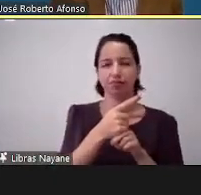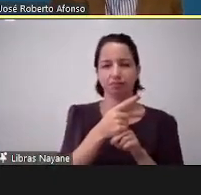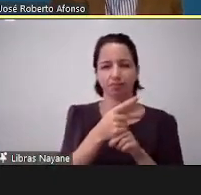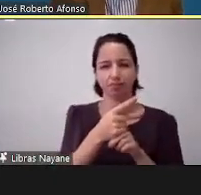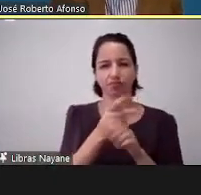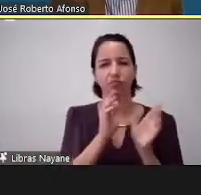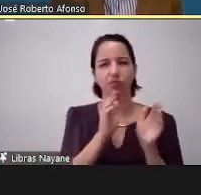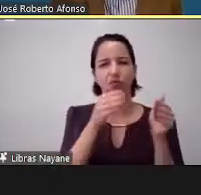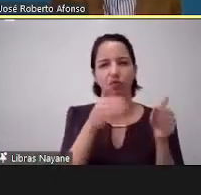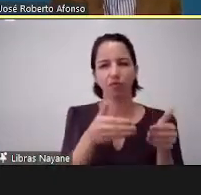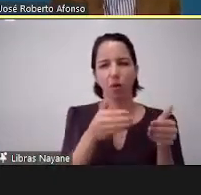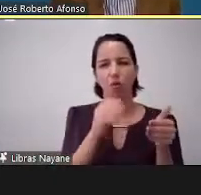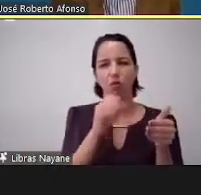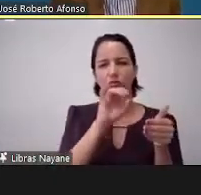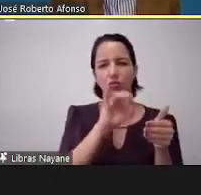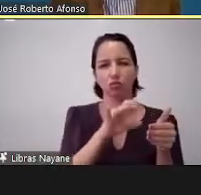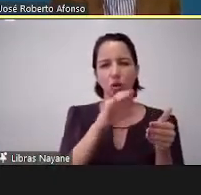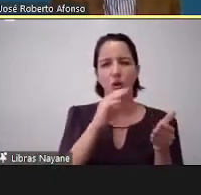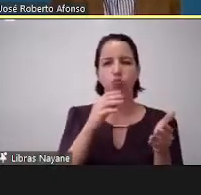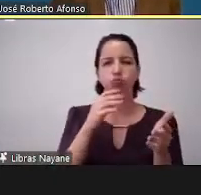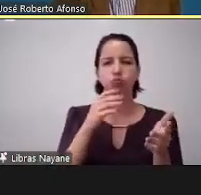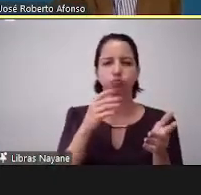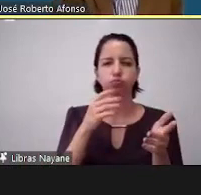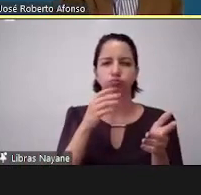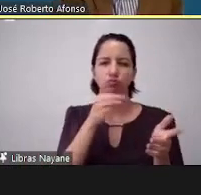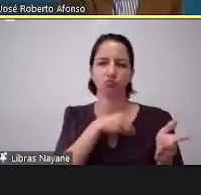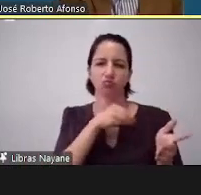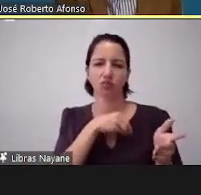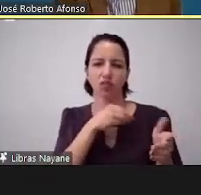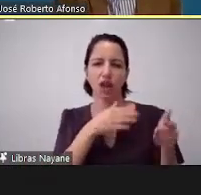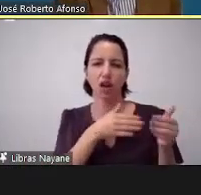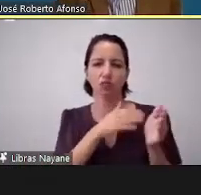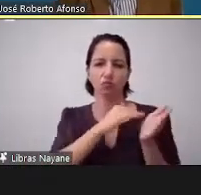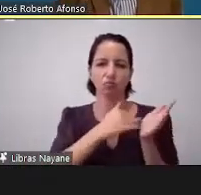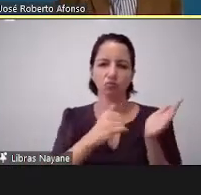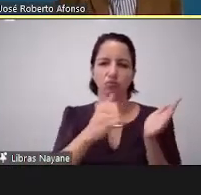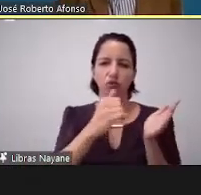paycheck always with a signed license,